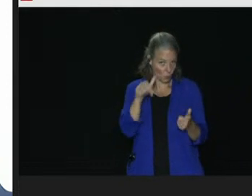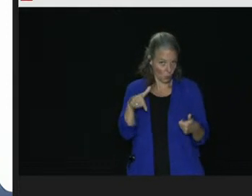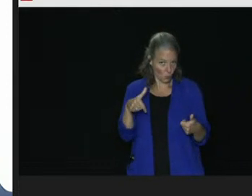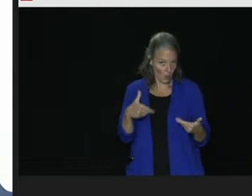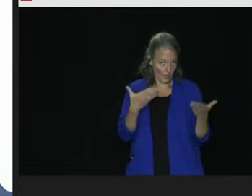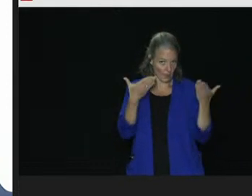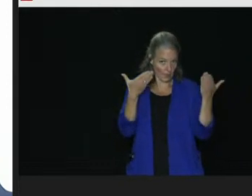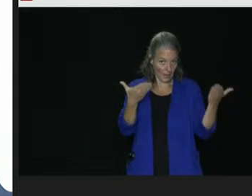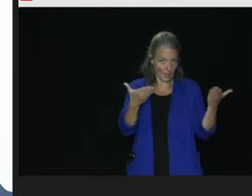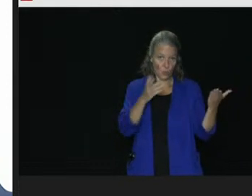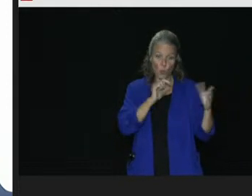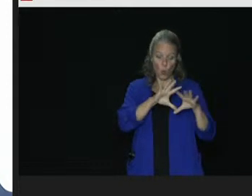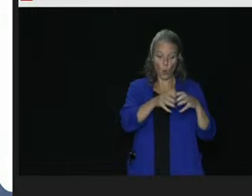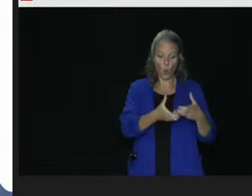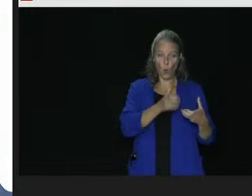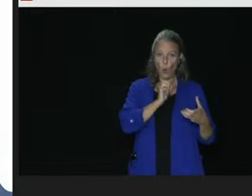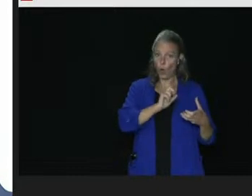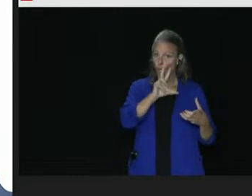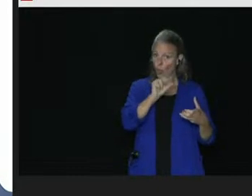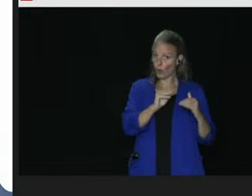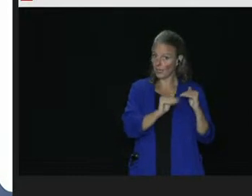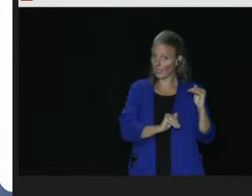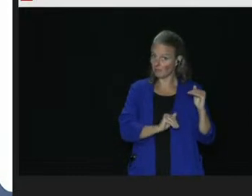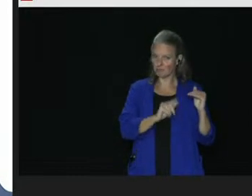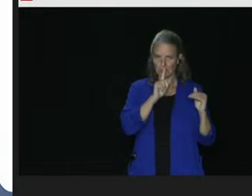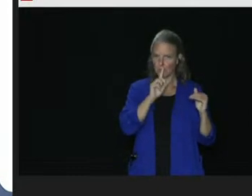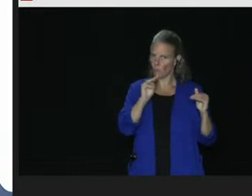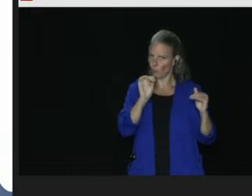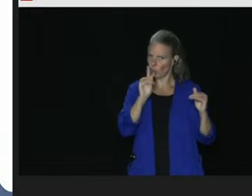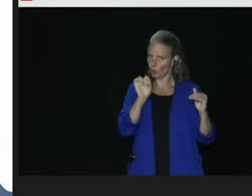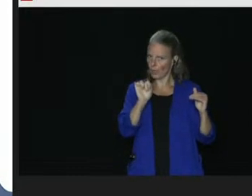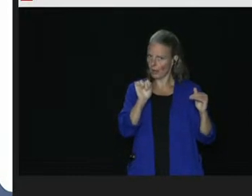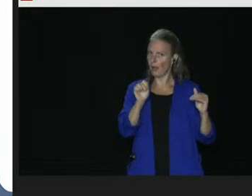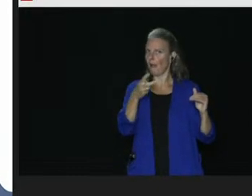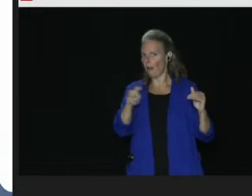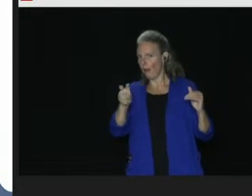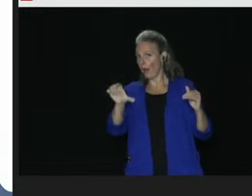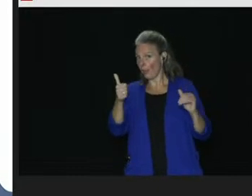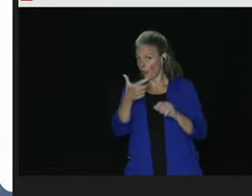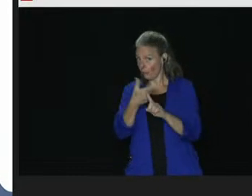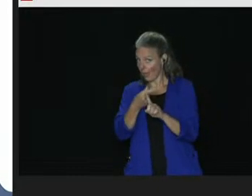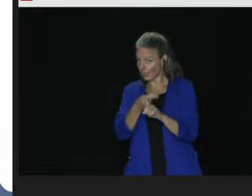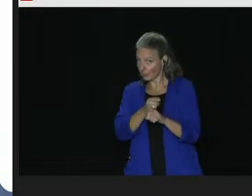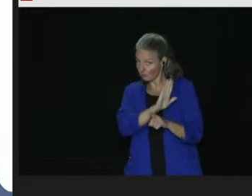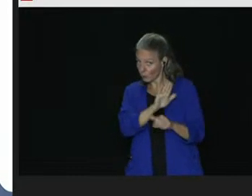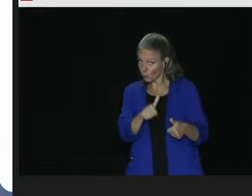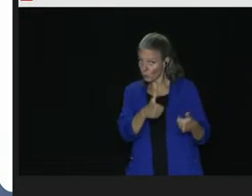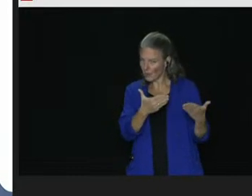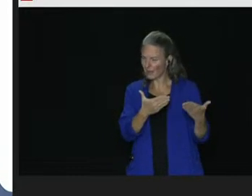those 30 and under maybe don't get inoculated with Moderna?